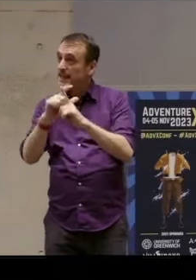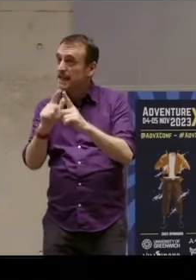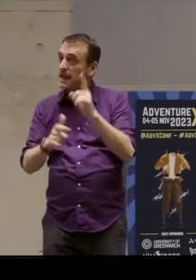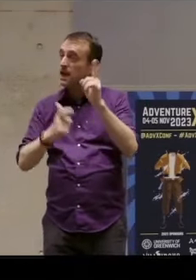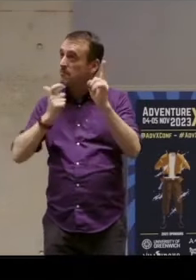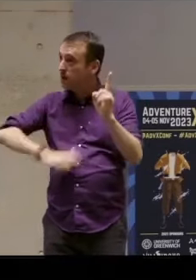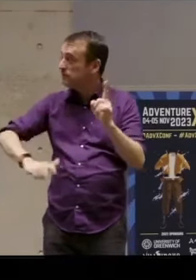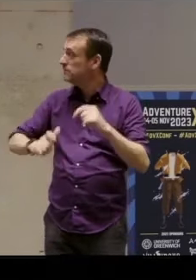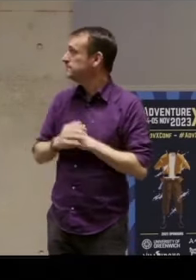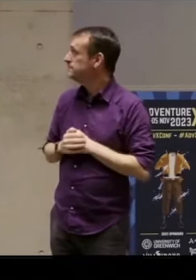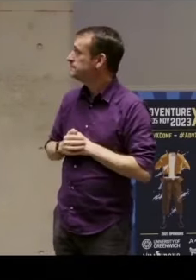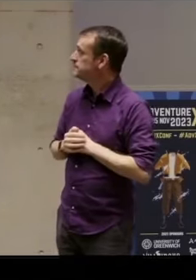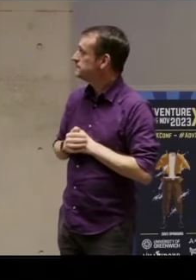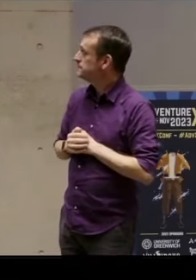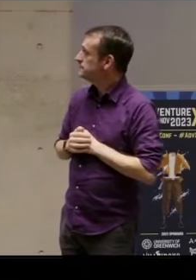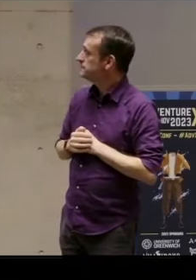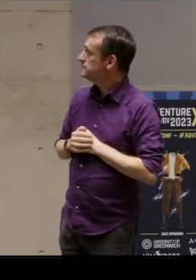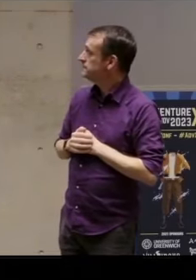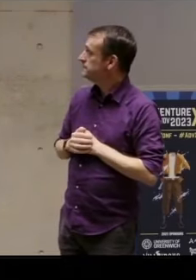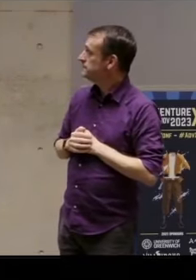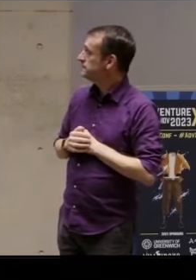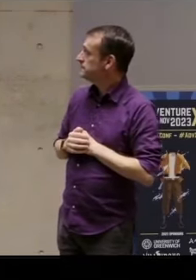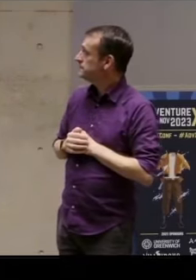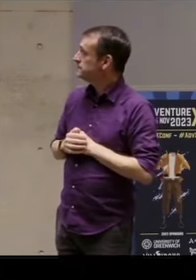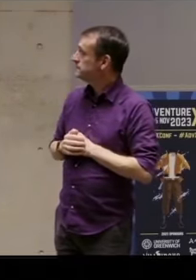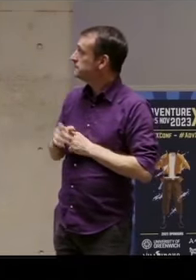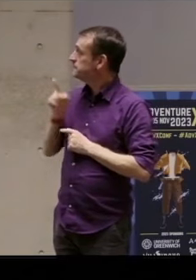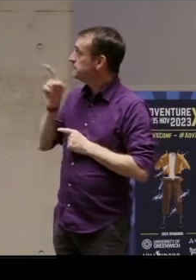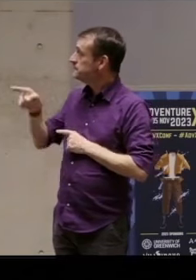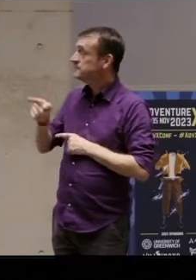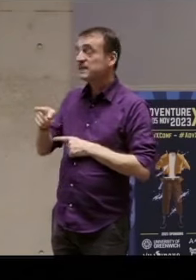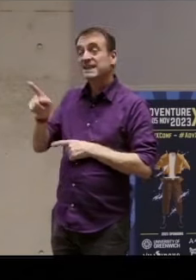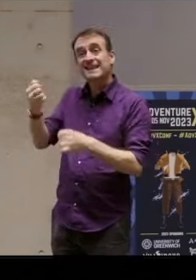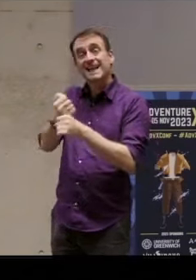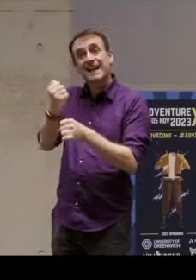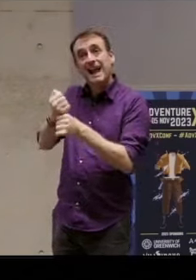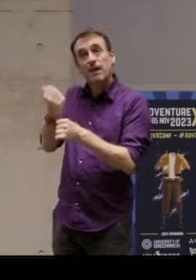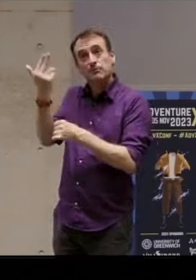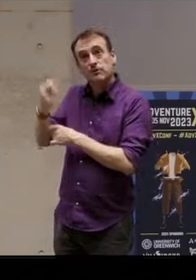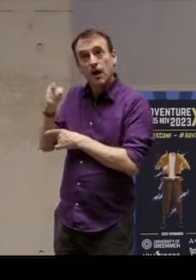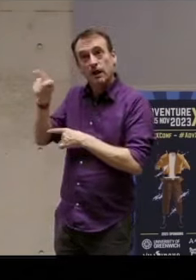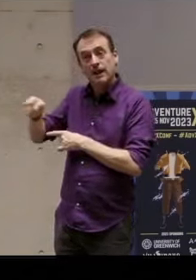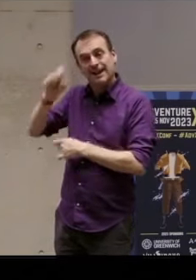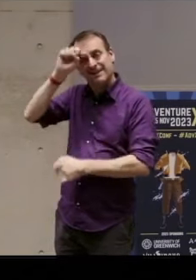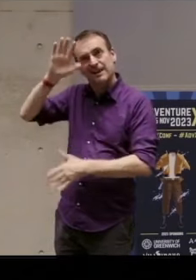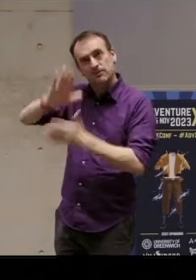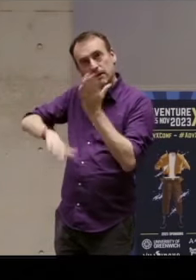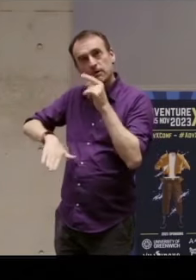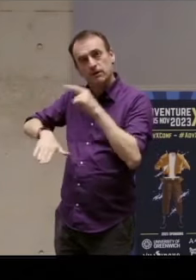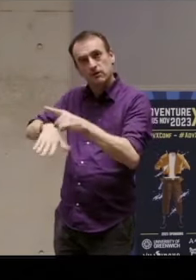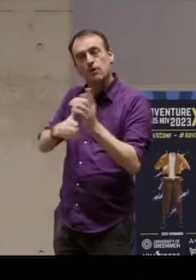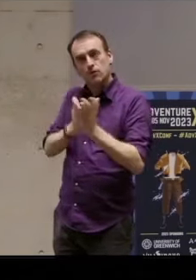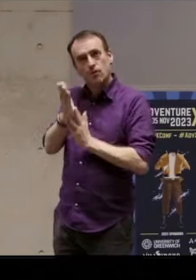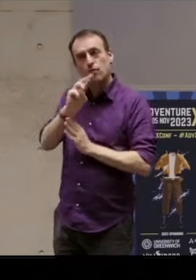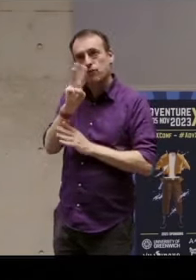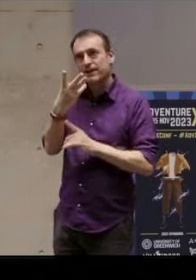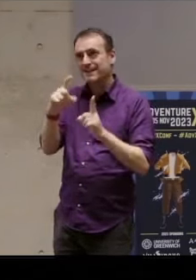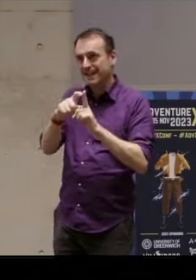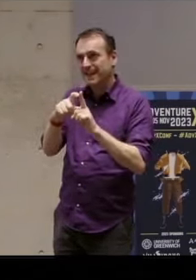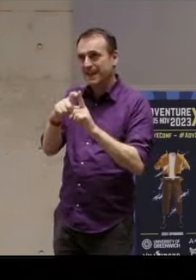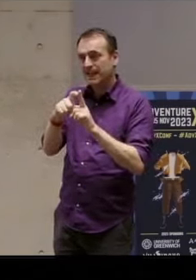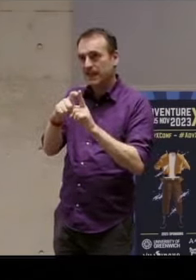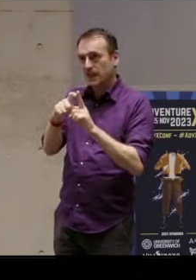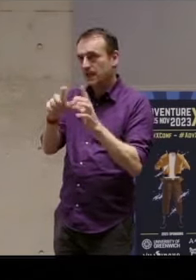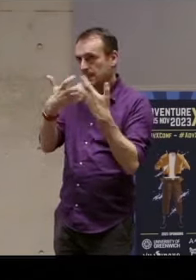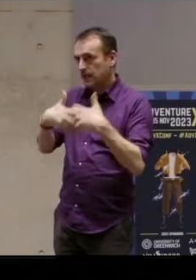With all the experience of his earlier titles and access to state-of-the-art 3D technology, it was impossible not to